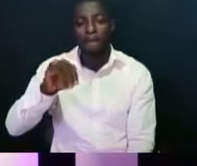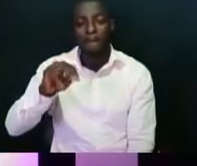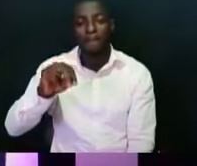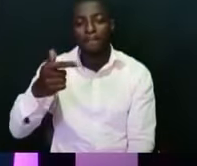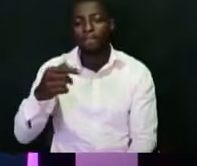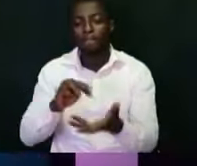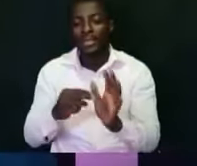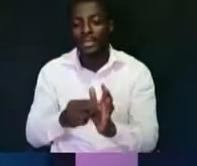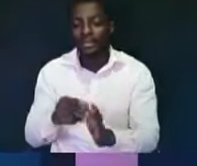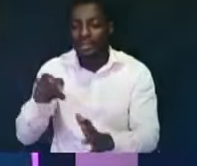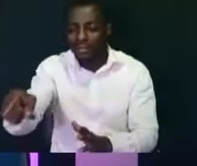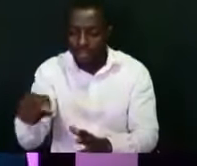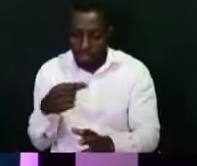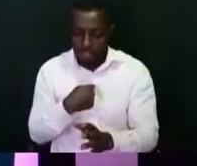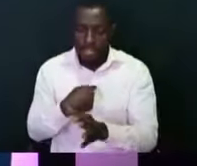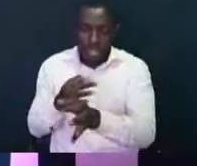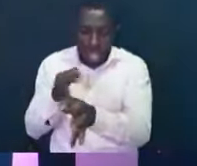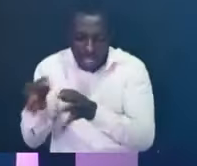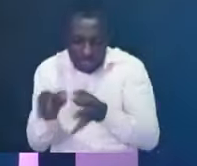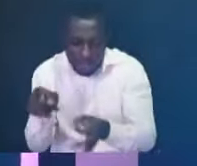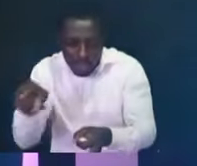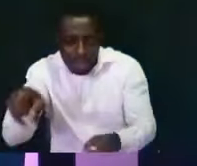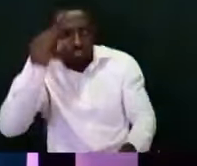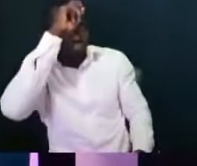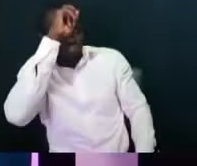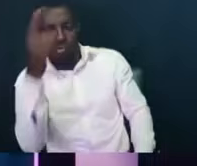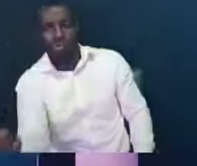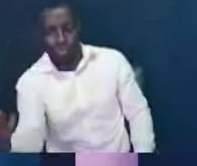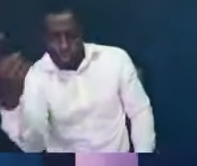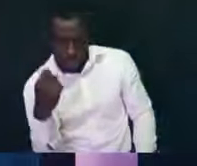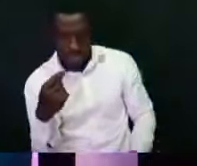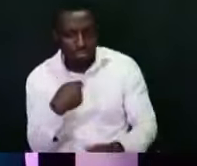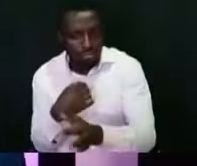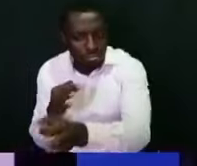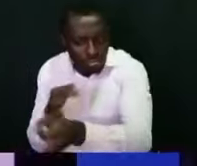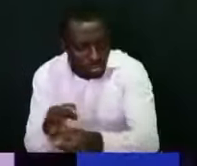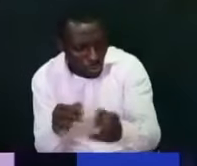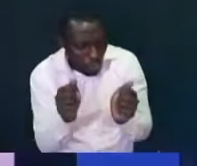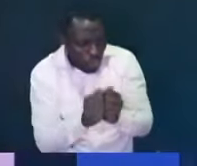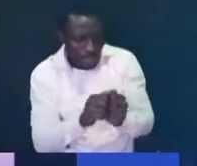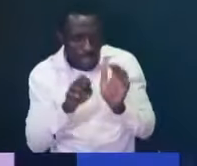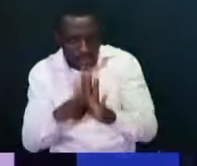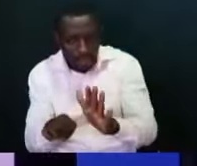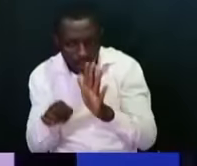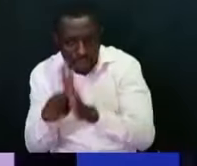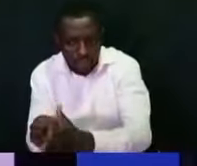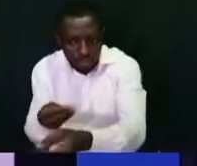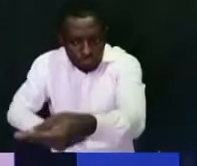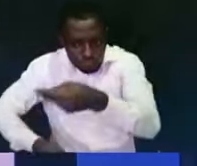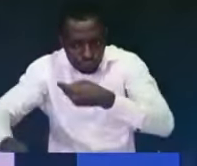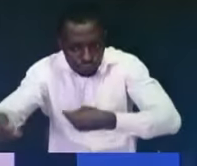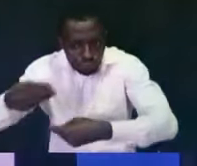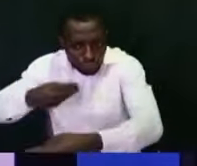so reasoning is to as you as you speak or as you teach you try to engage